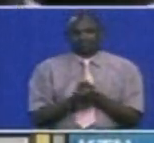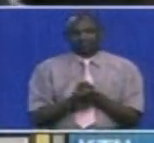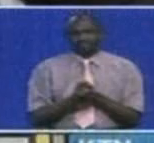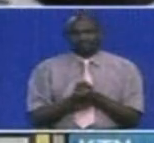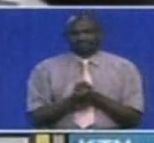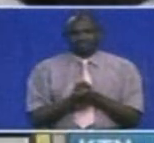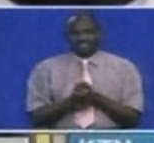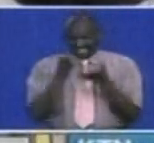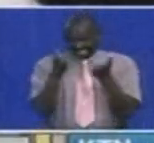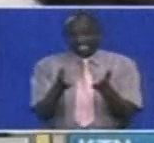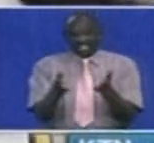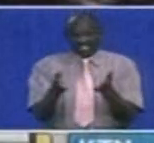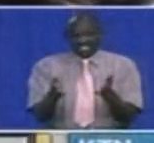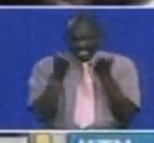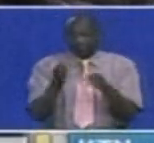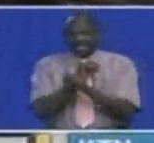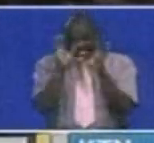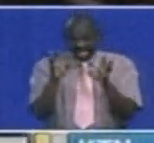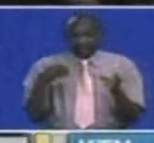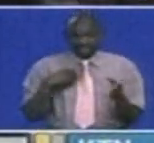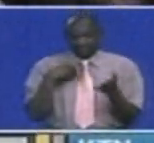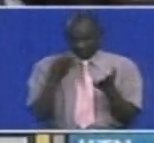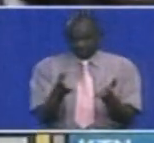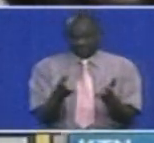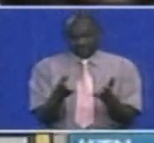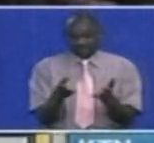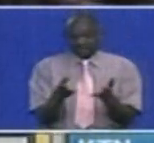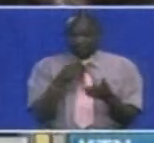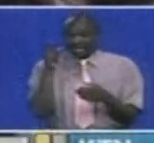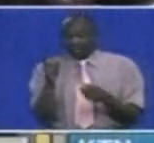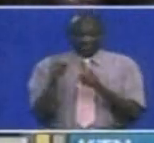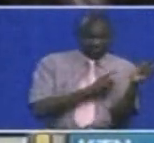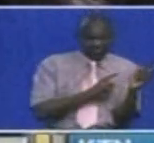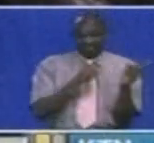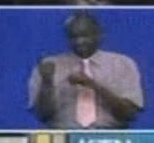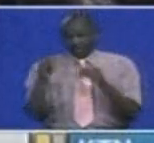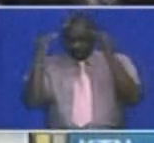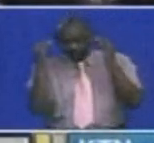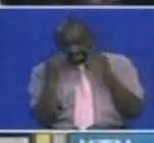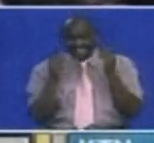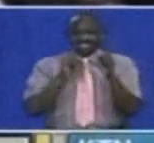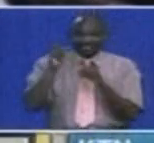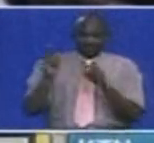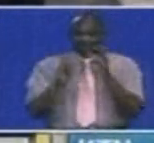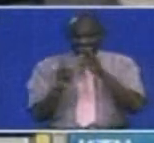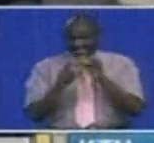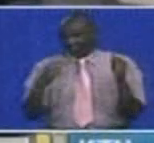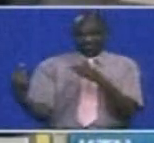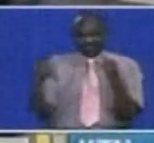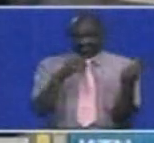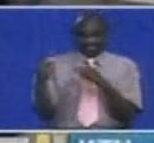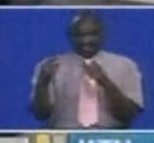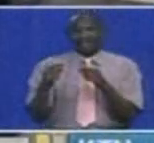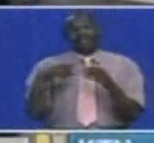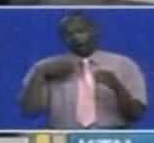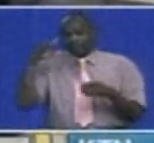So it is here. It is now clear beyond peradventure. The back and forth between the court and the transport ministry now leaves the public